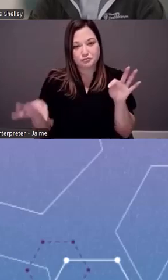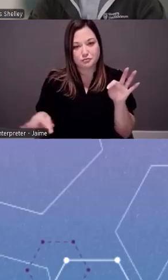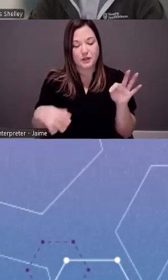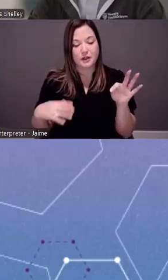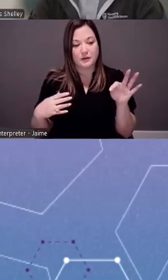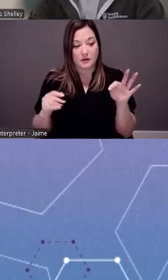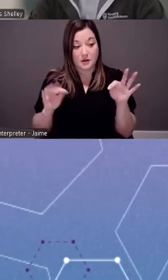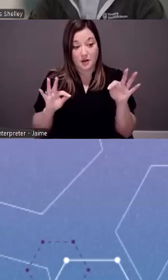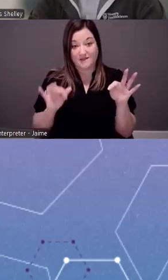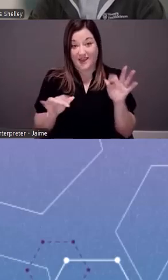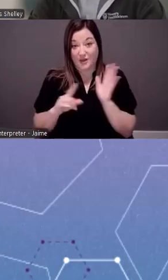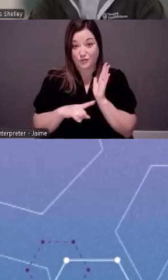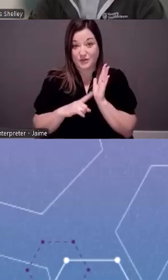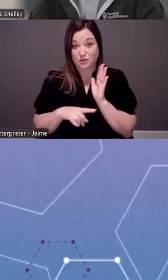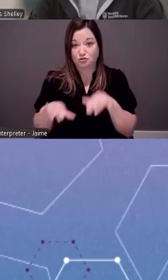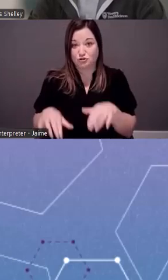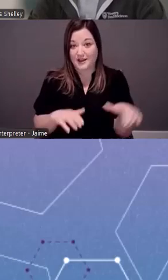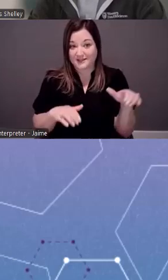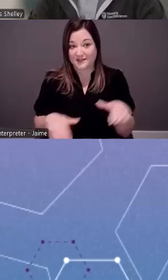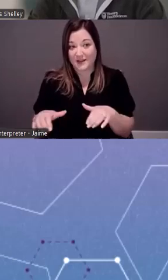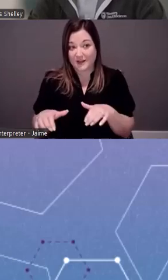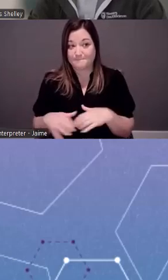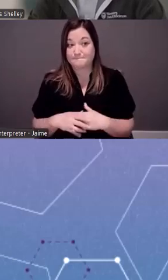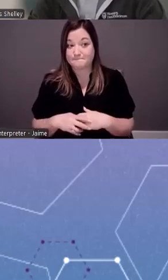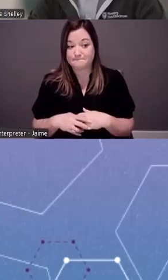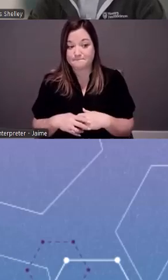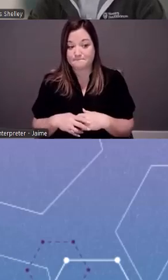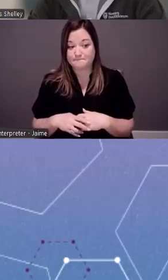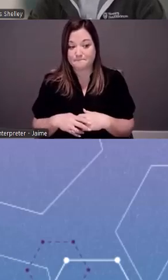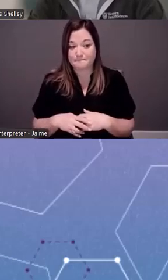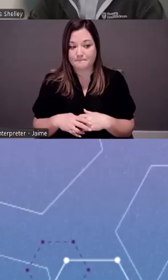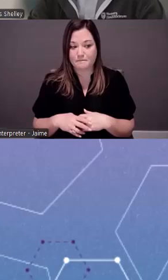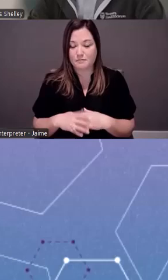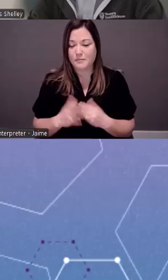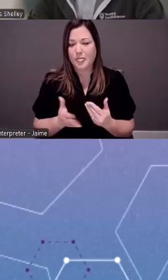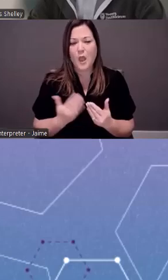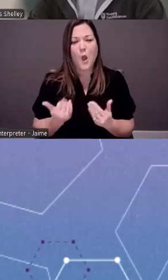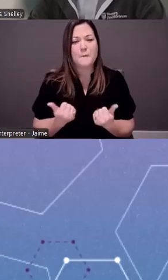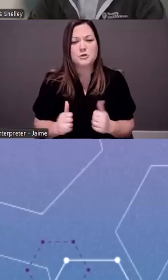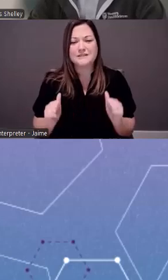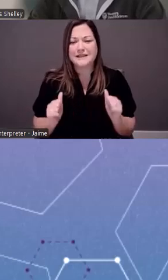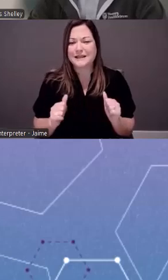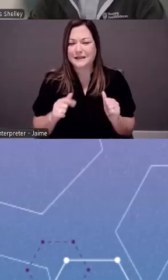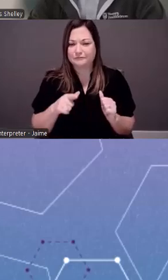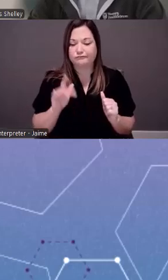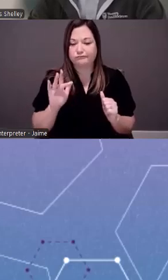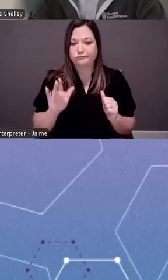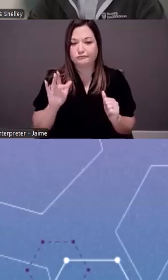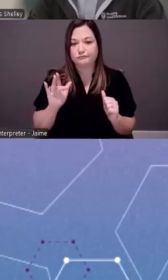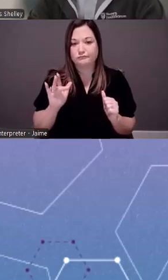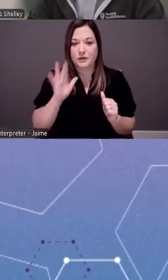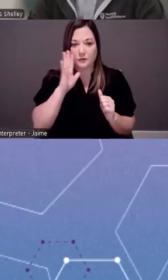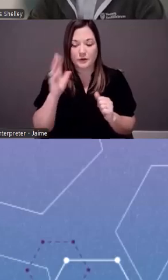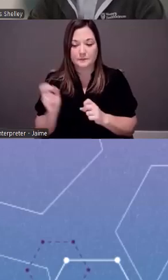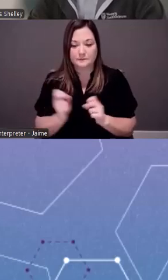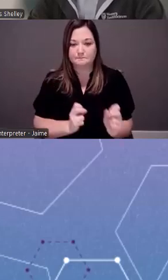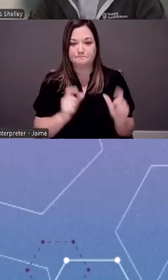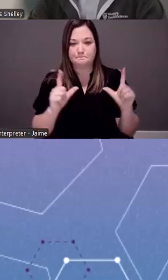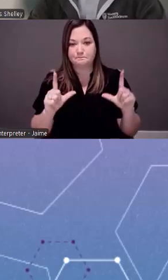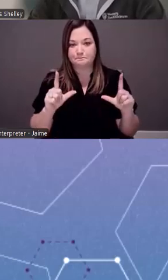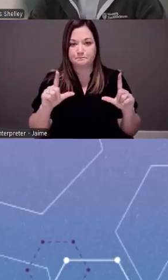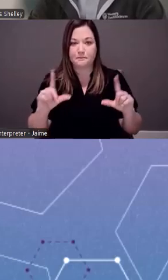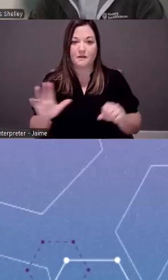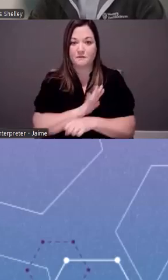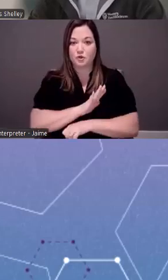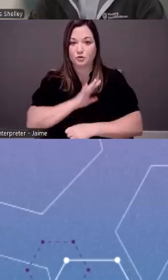the research activity. If you click on just about anything in this newsletter, it takes you directly to the full